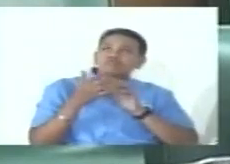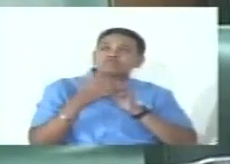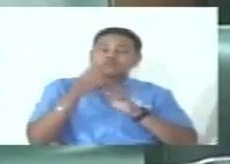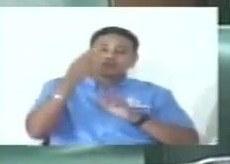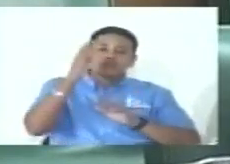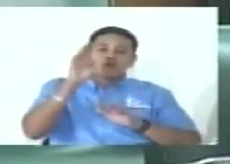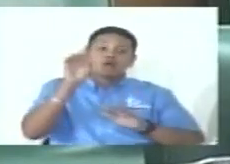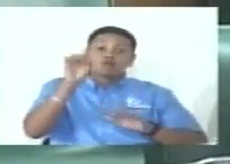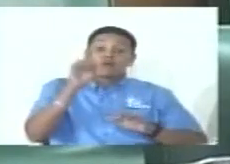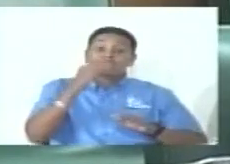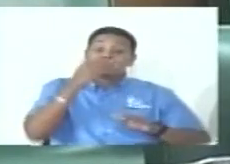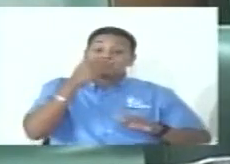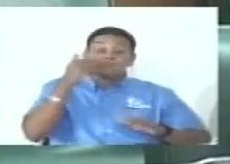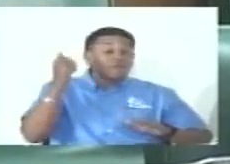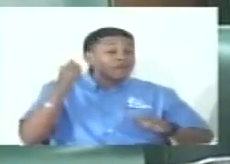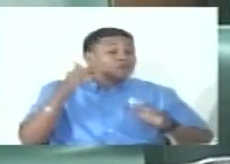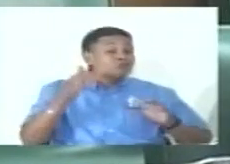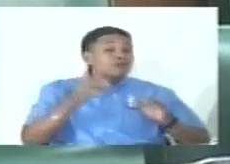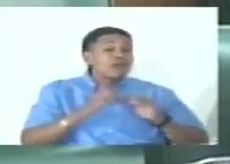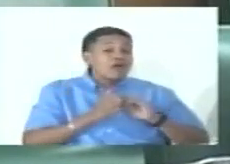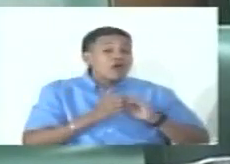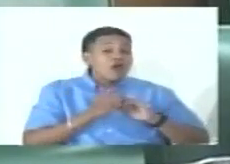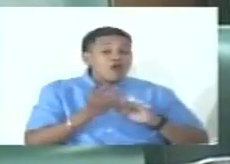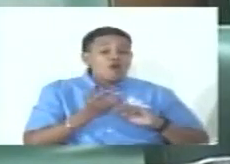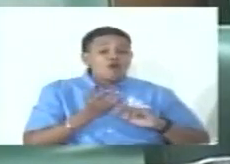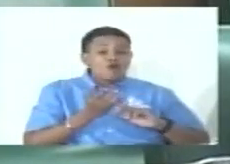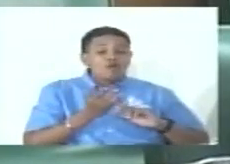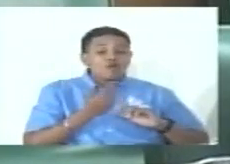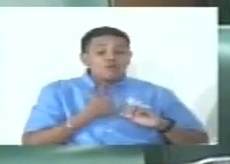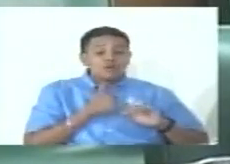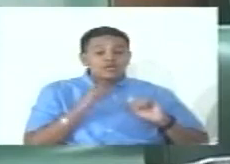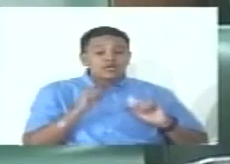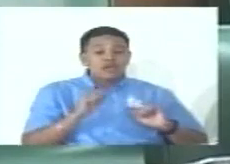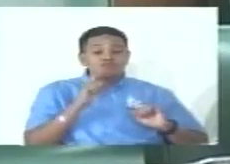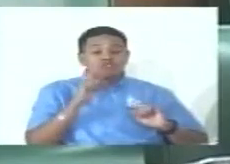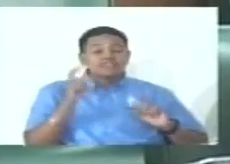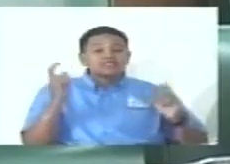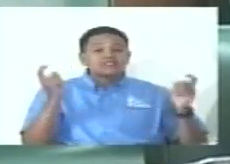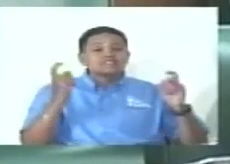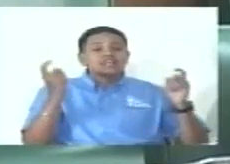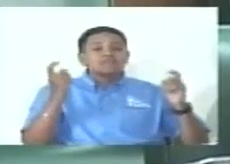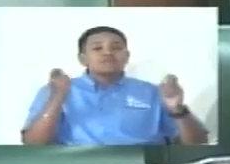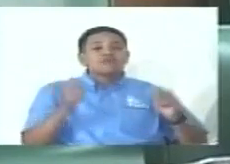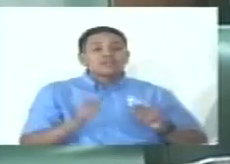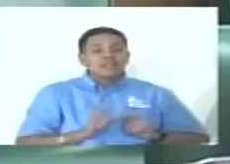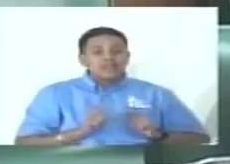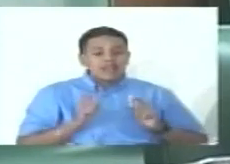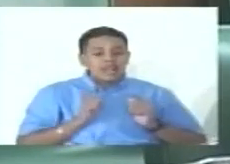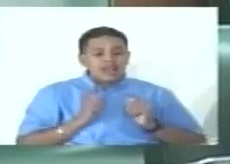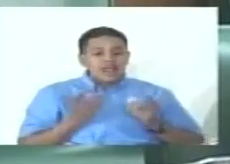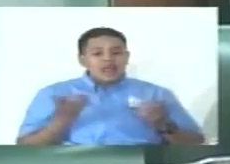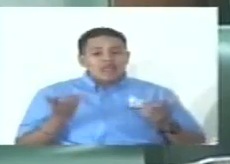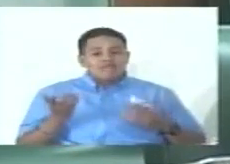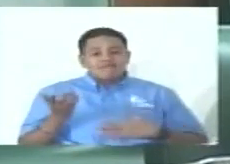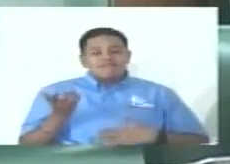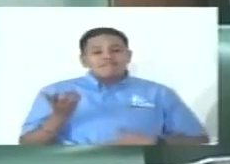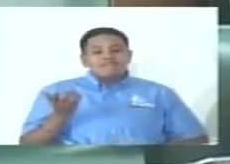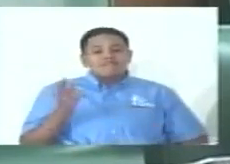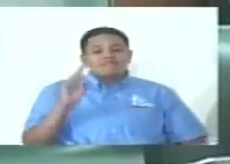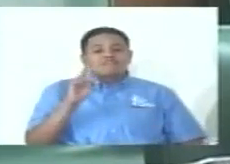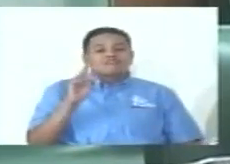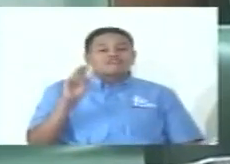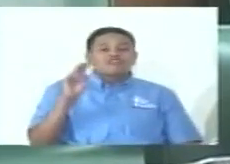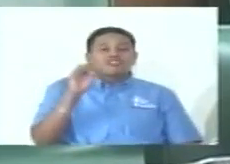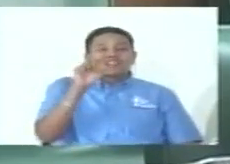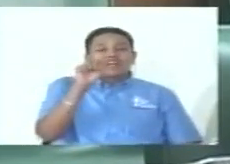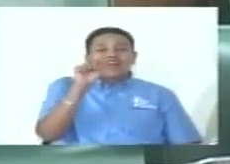And one of the best ways in which we can celebrate the life of Dr.